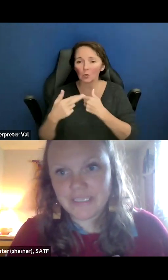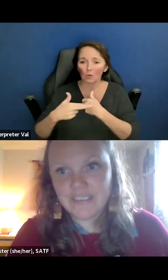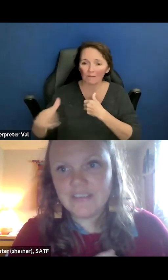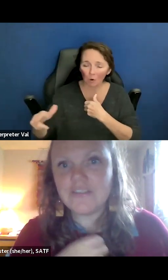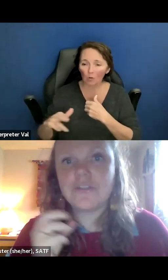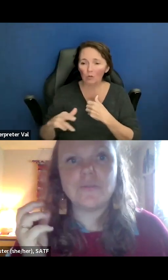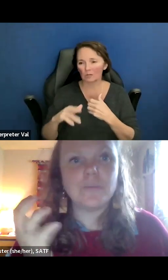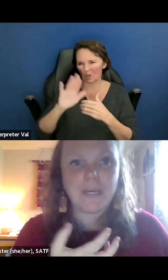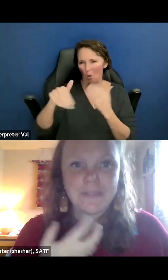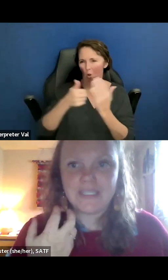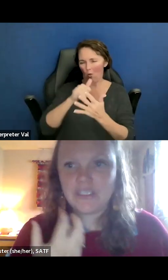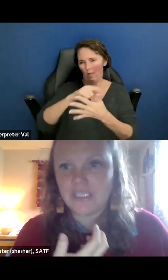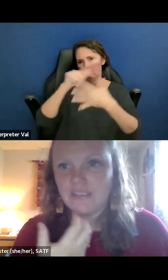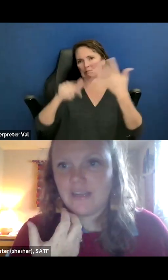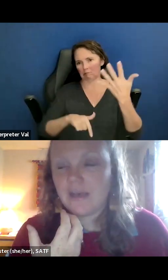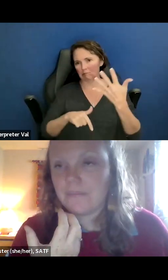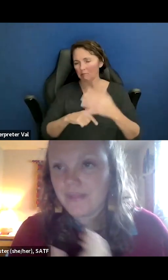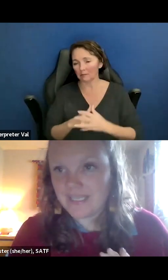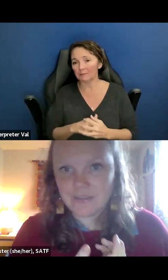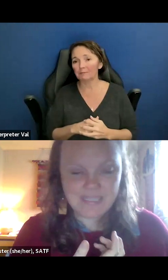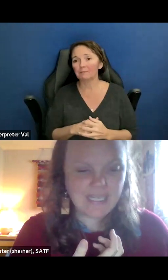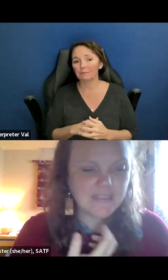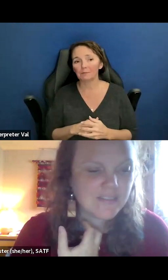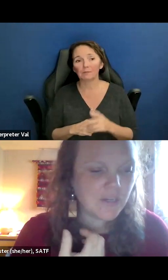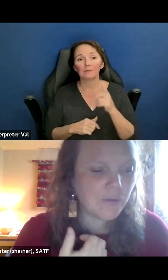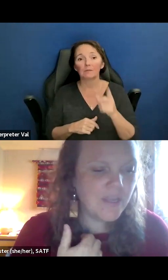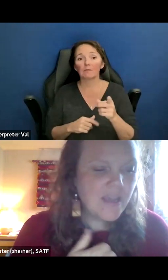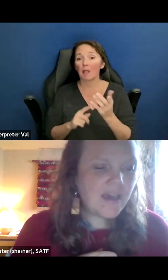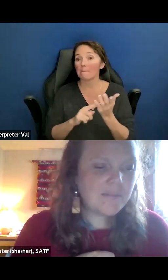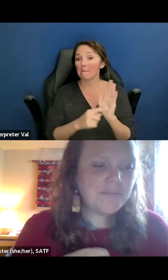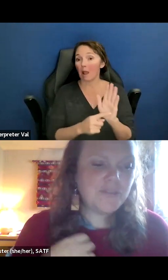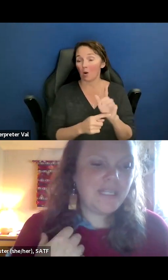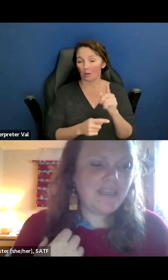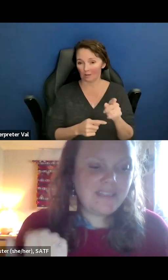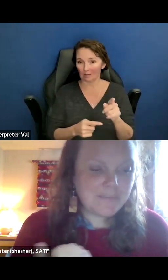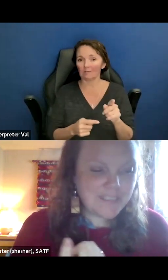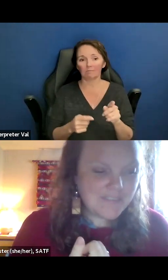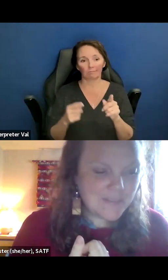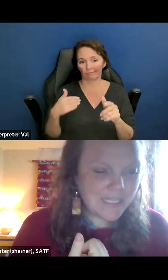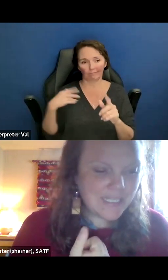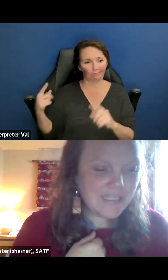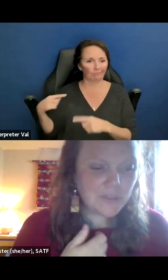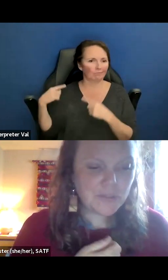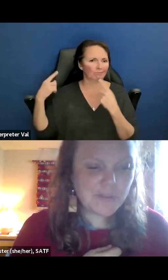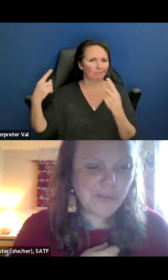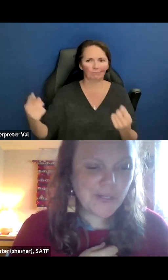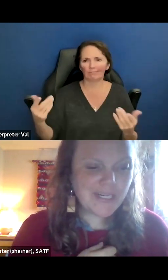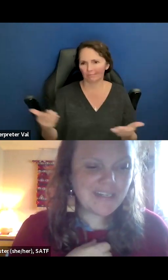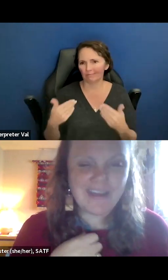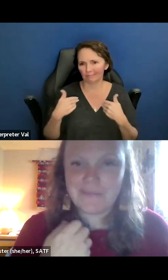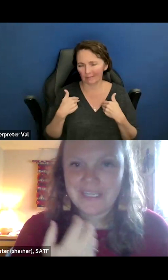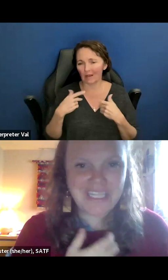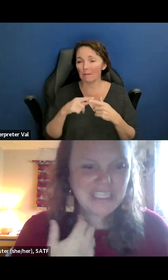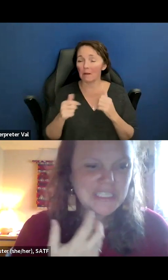mentioned earlier to the population in those settings. So doing in-depth safety planning, emotional